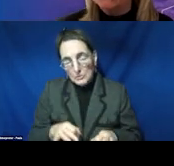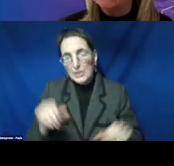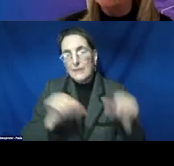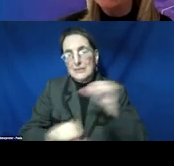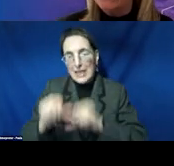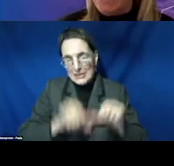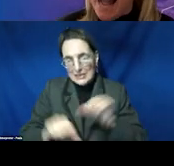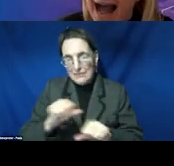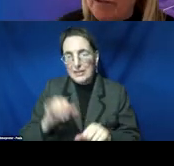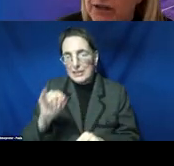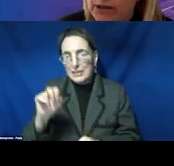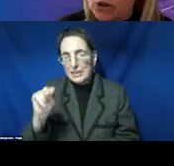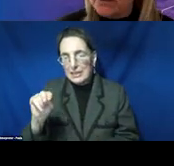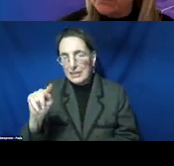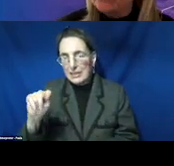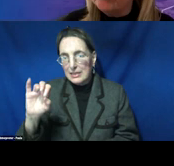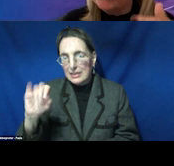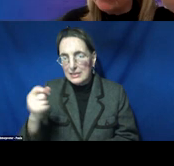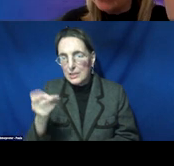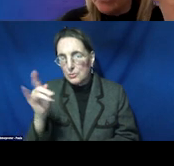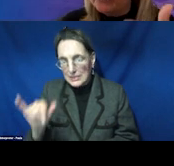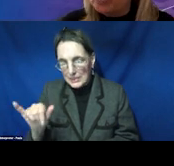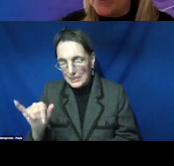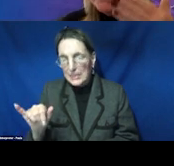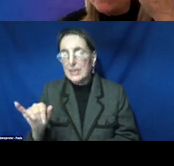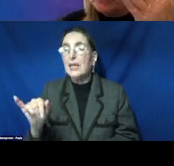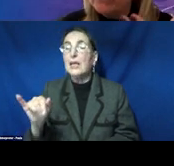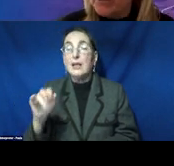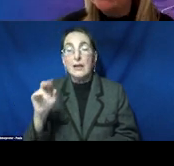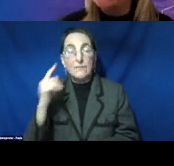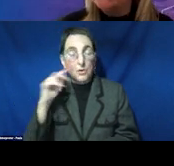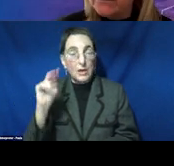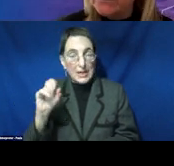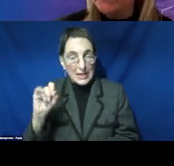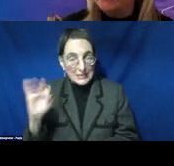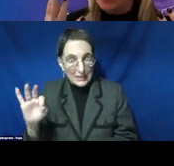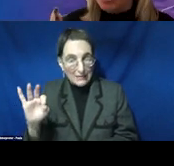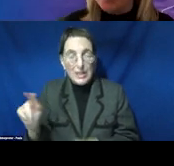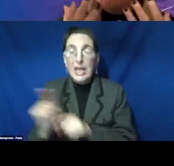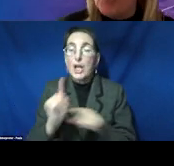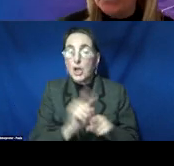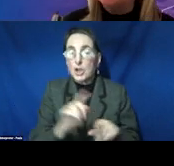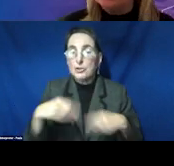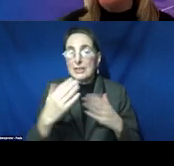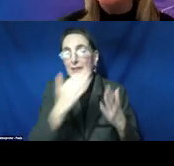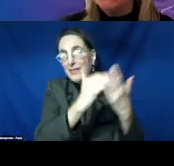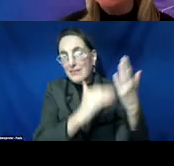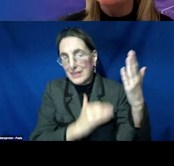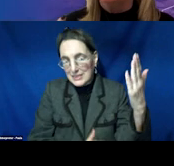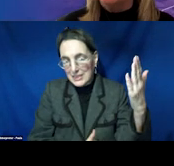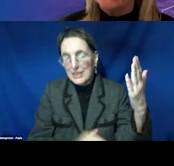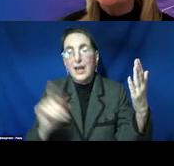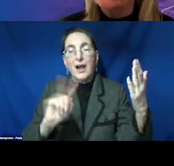scientific integrity at the National Science Foundation, as well as provide a listing of where you will